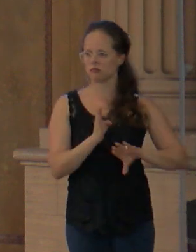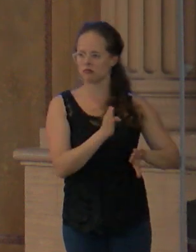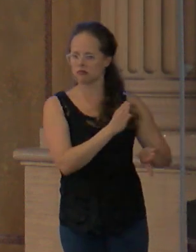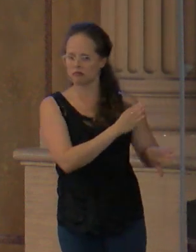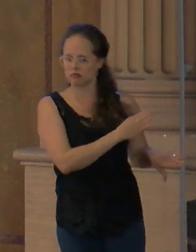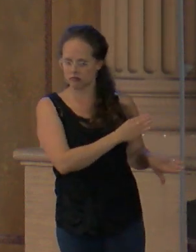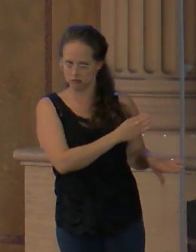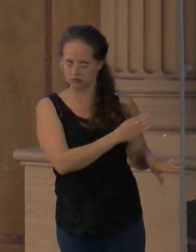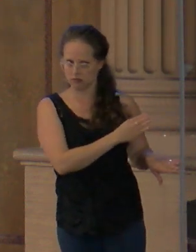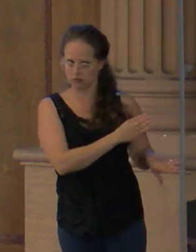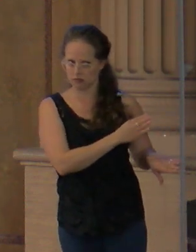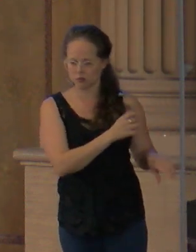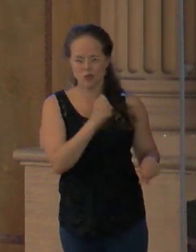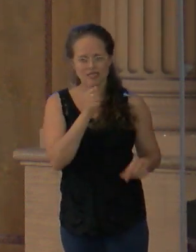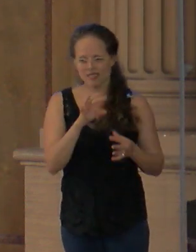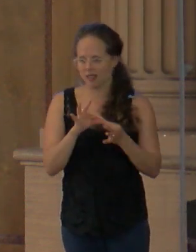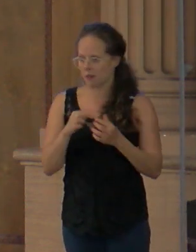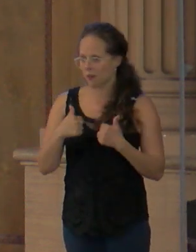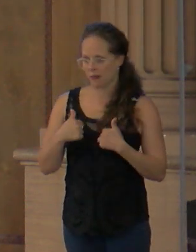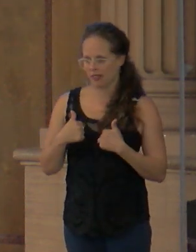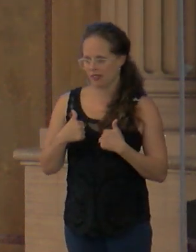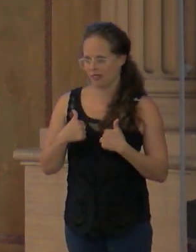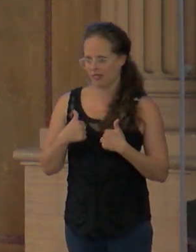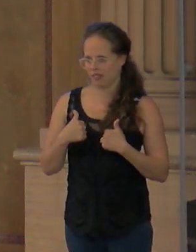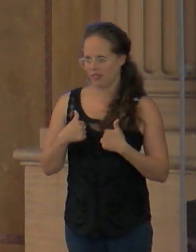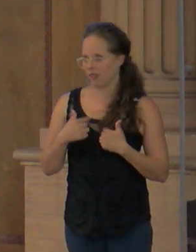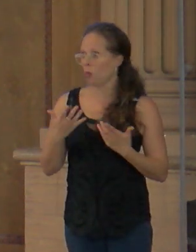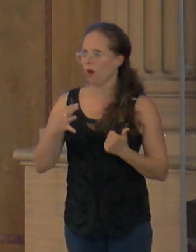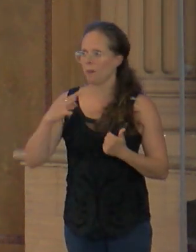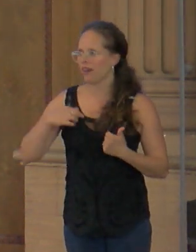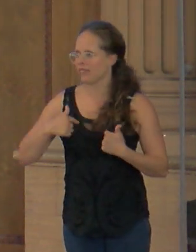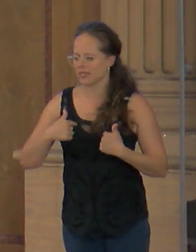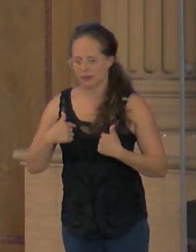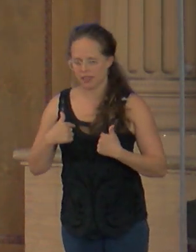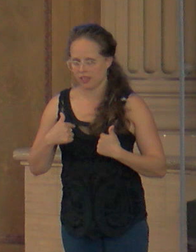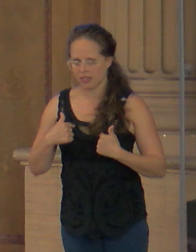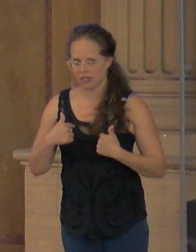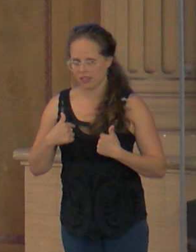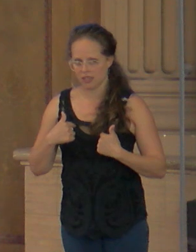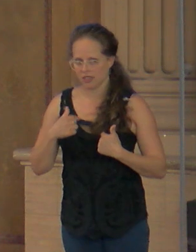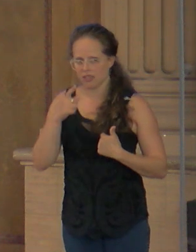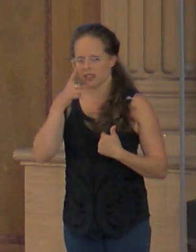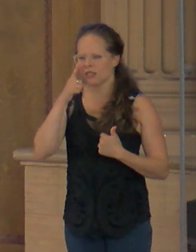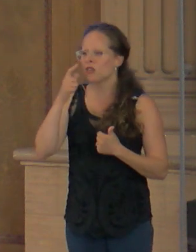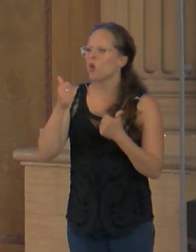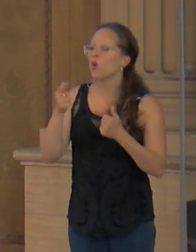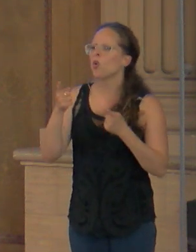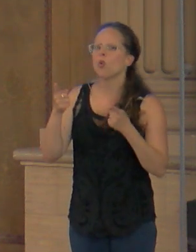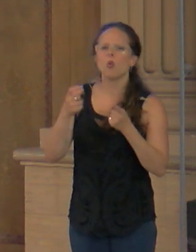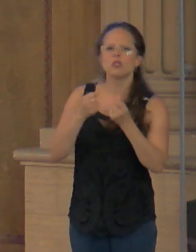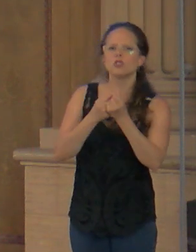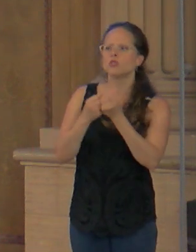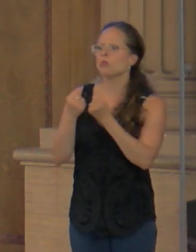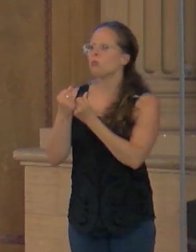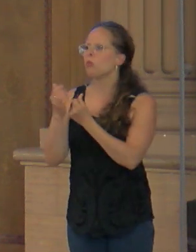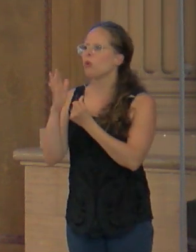the most in this? We shouldn't ask, what stand that I take would play the best on social media?